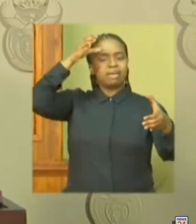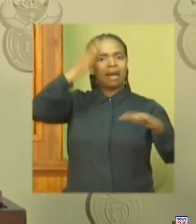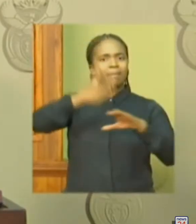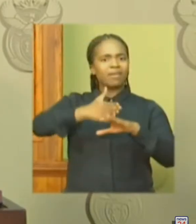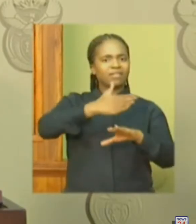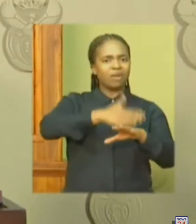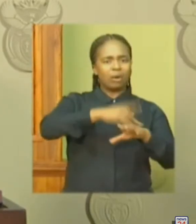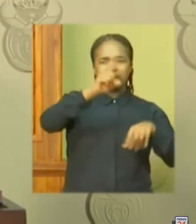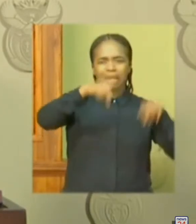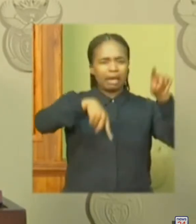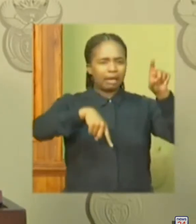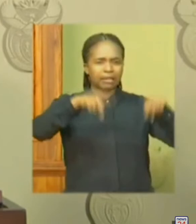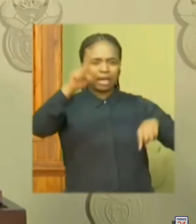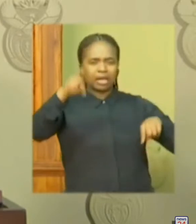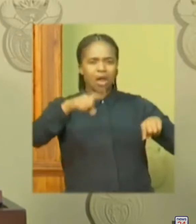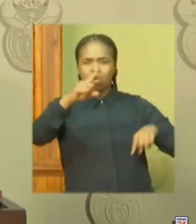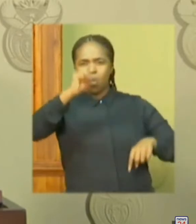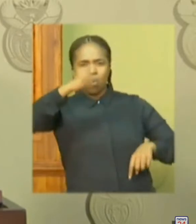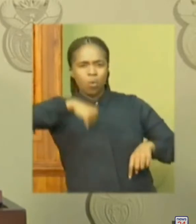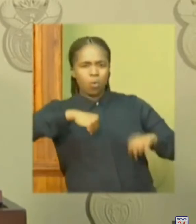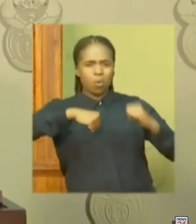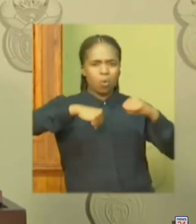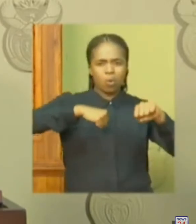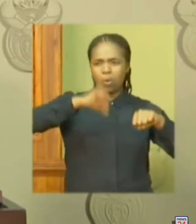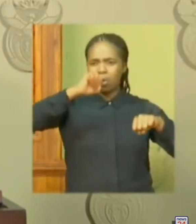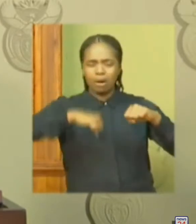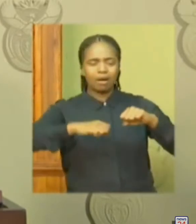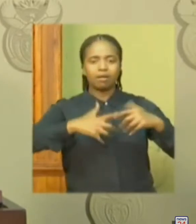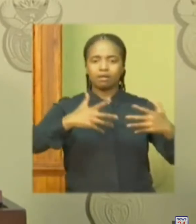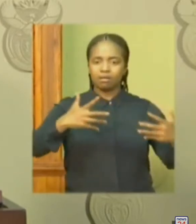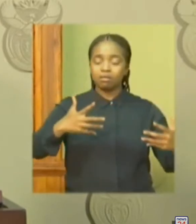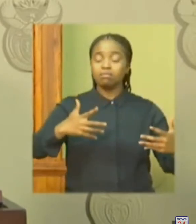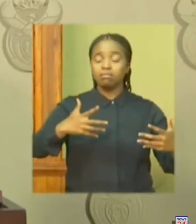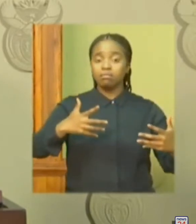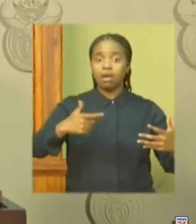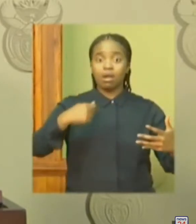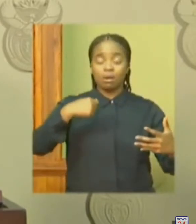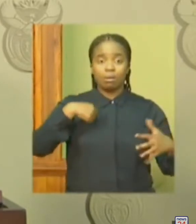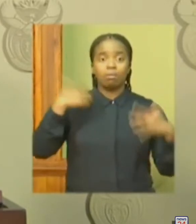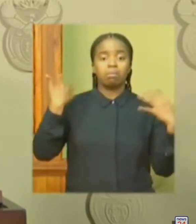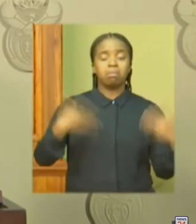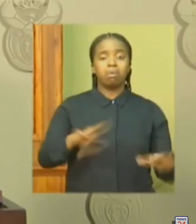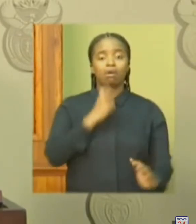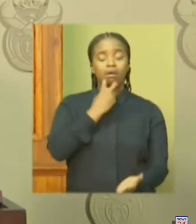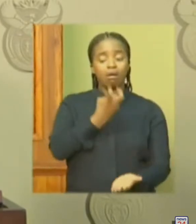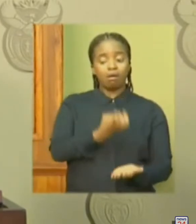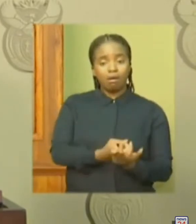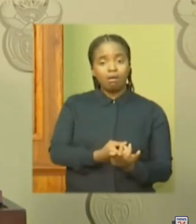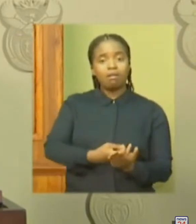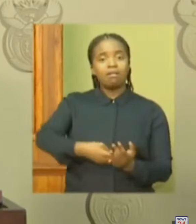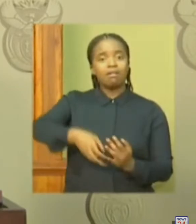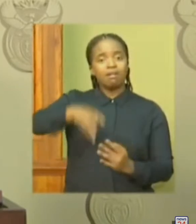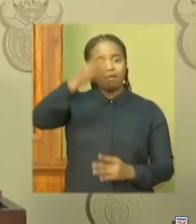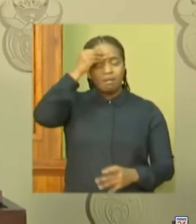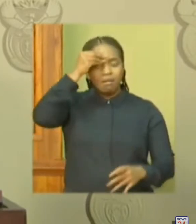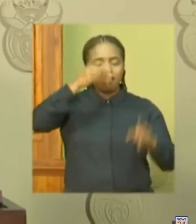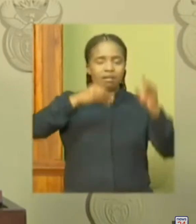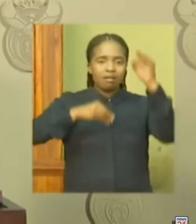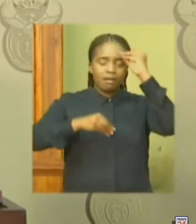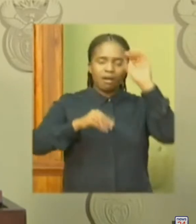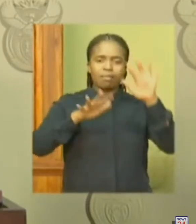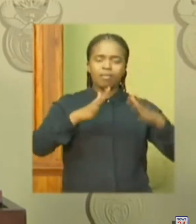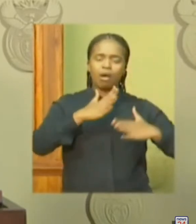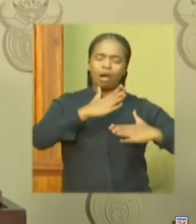and disagreements, there have also been amazing levels of kindness,